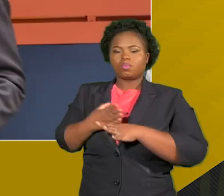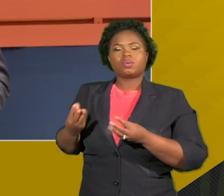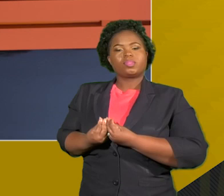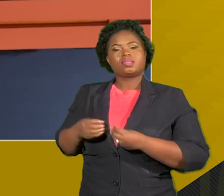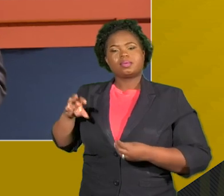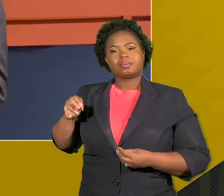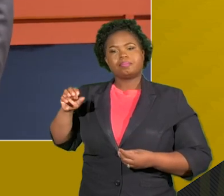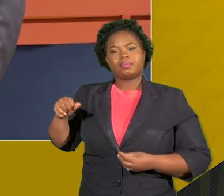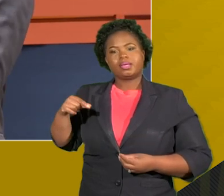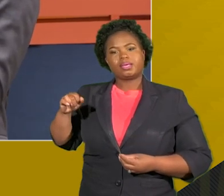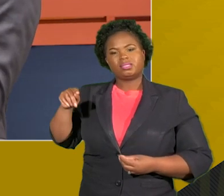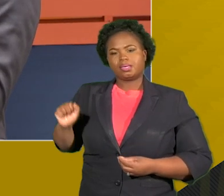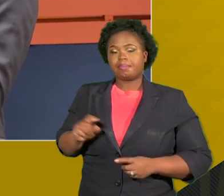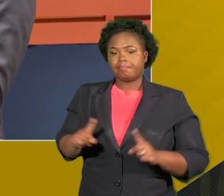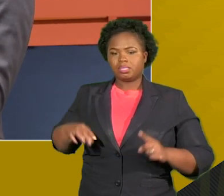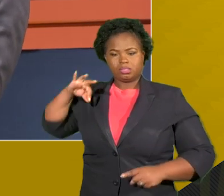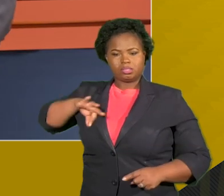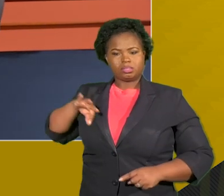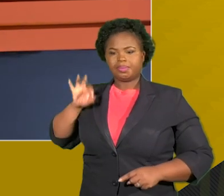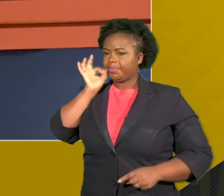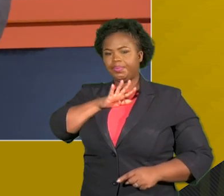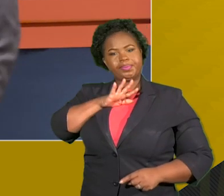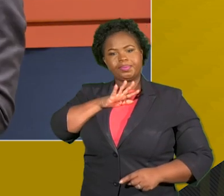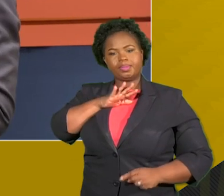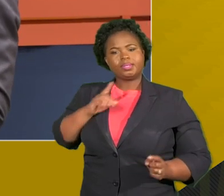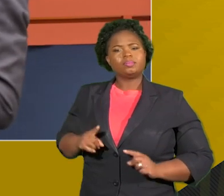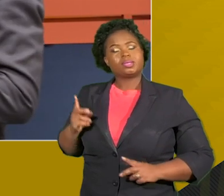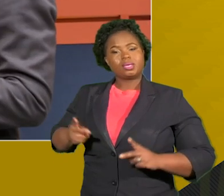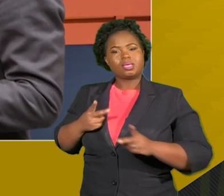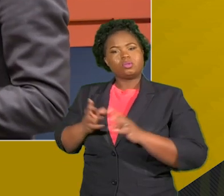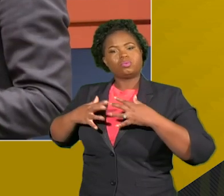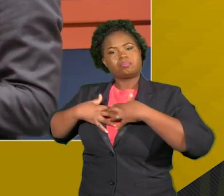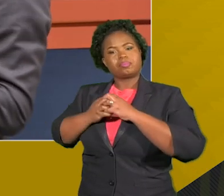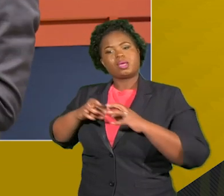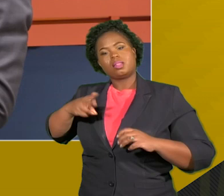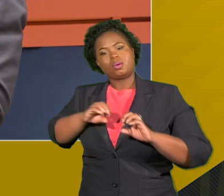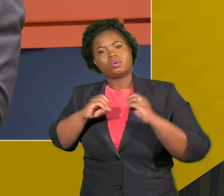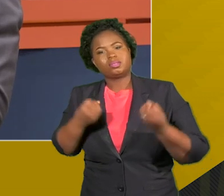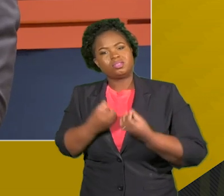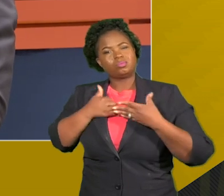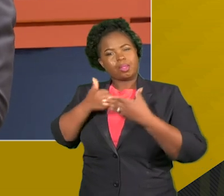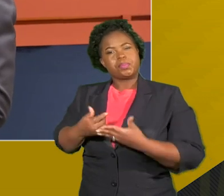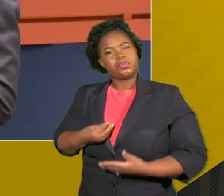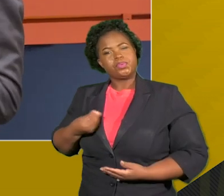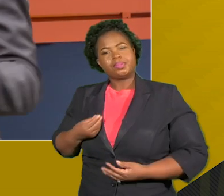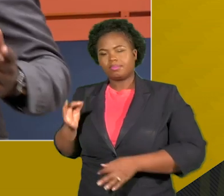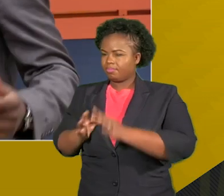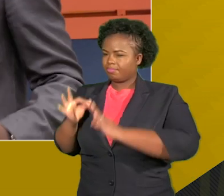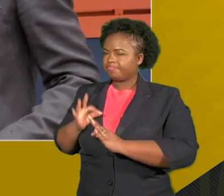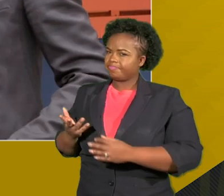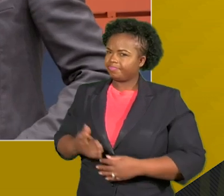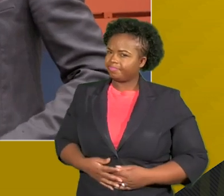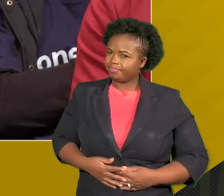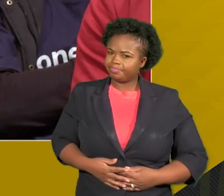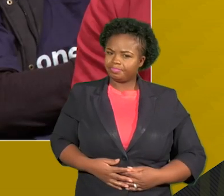makhetha. But again, kungekho imali enithola but nakwazi waqala another organization esiza abantu abasha as well. Tell us about that quickly before say